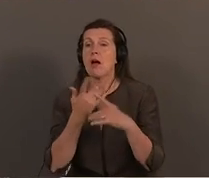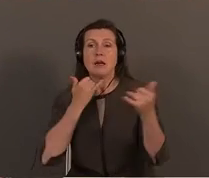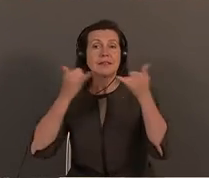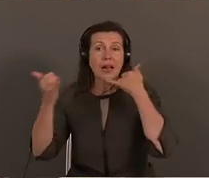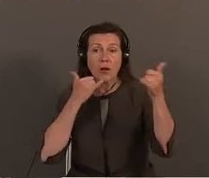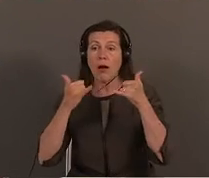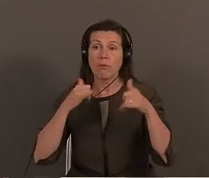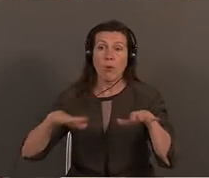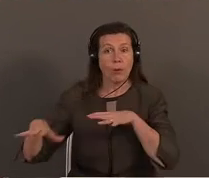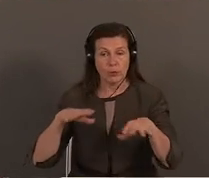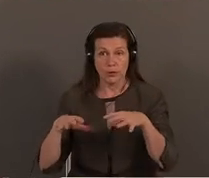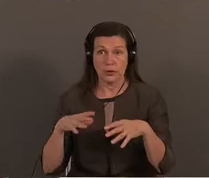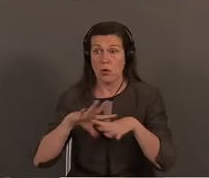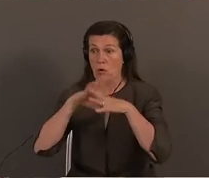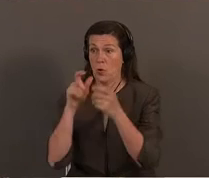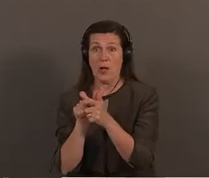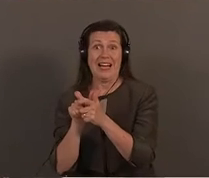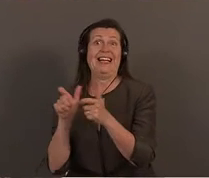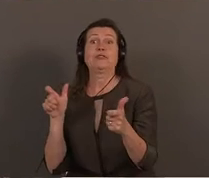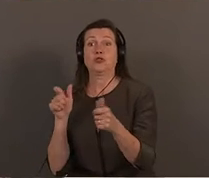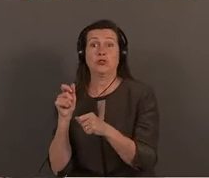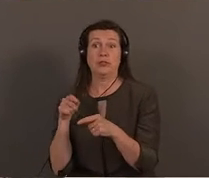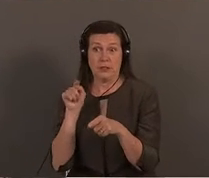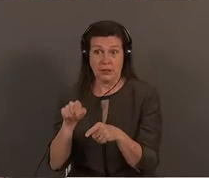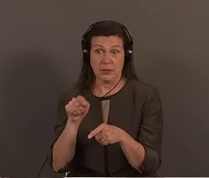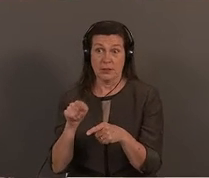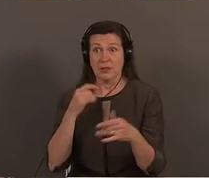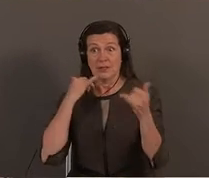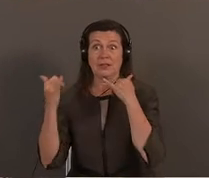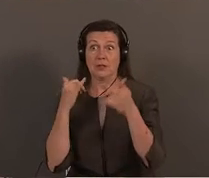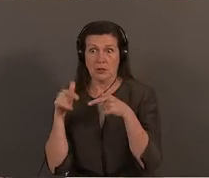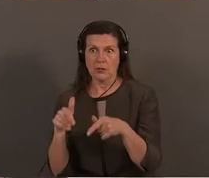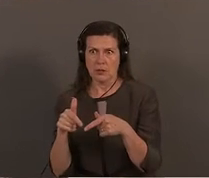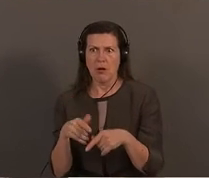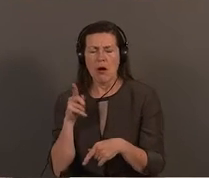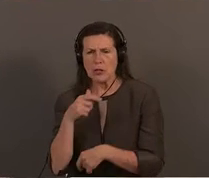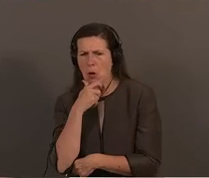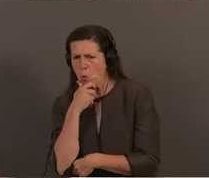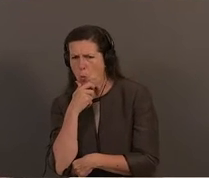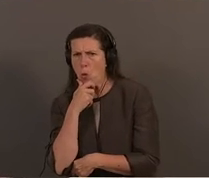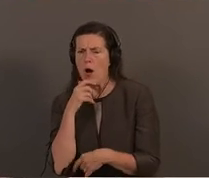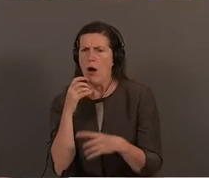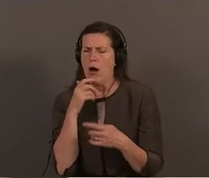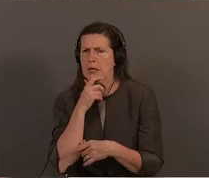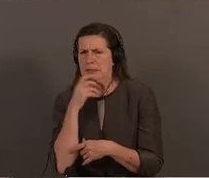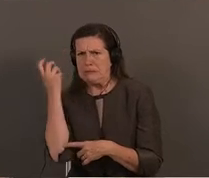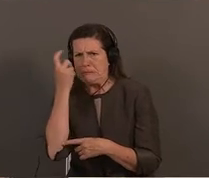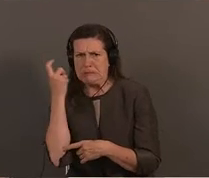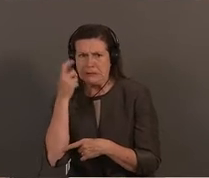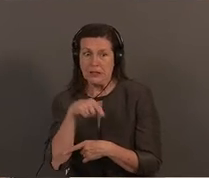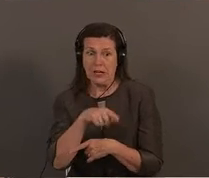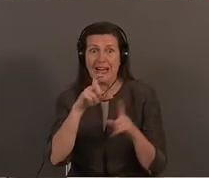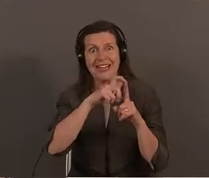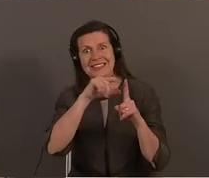the whole industry here in Europe, which is of course concerned about your